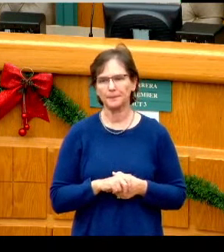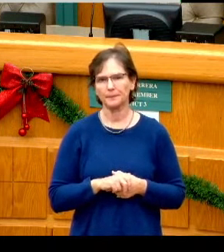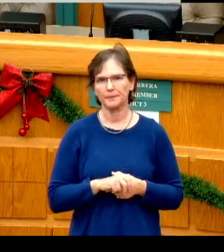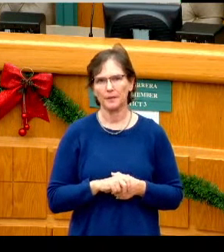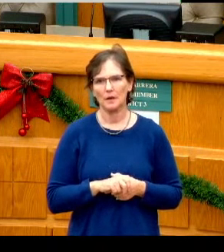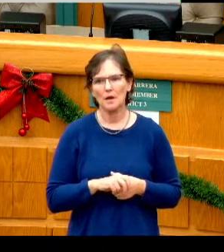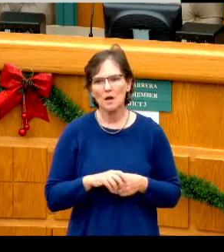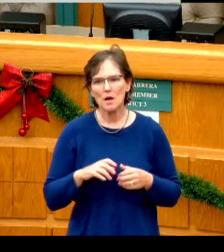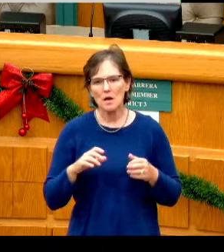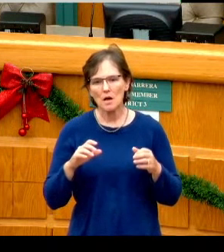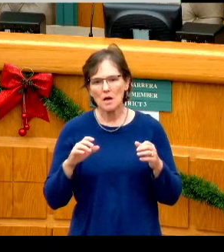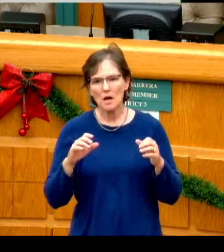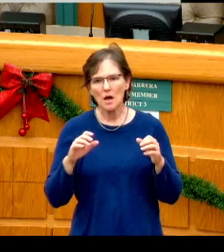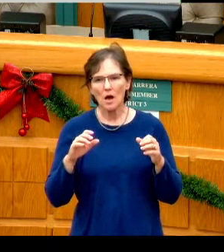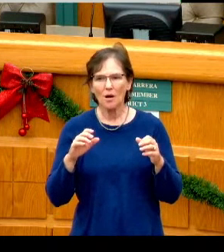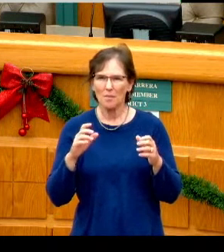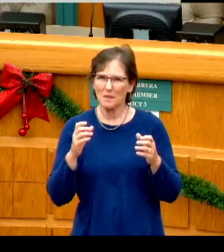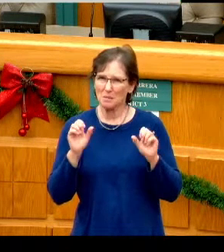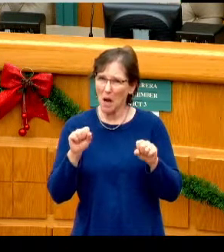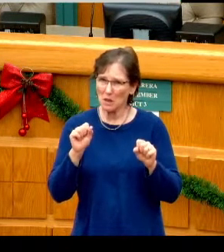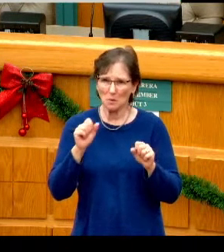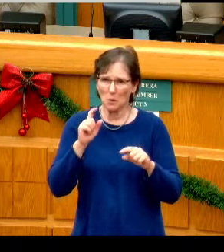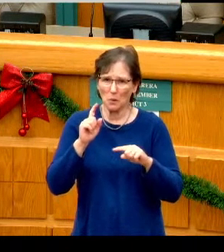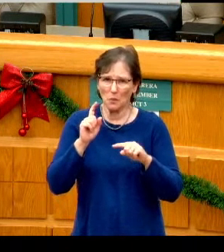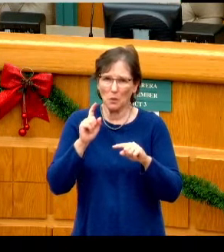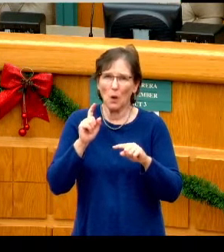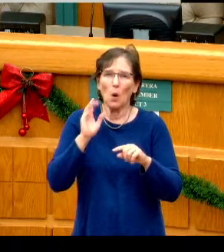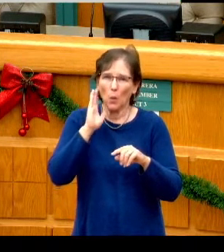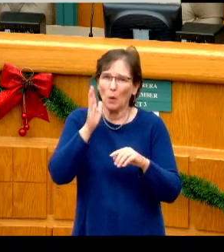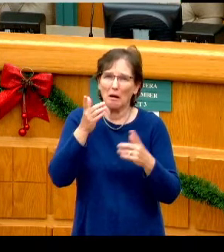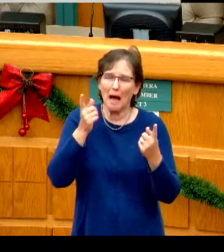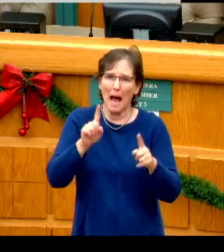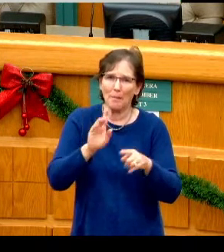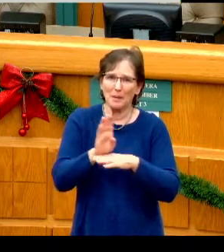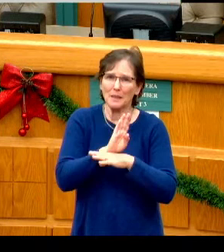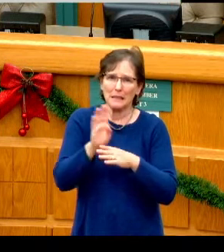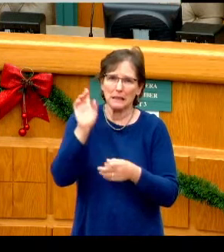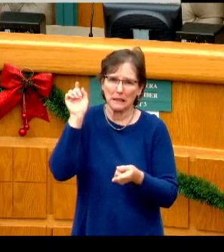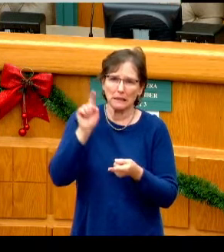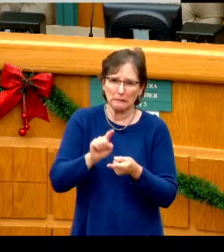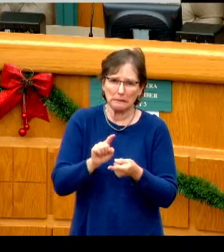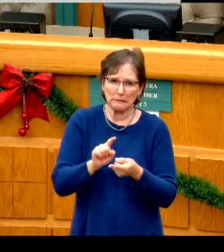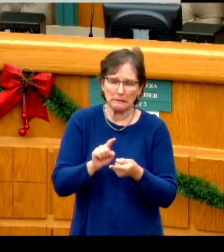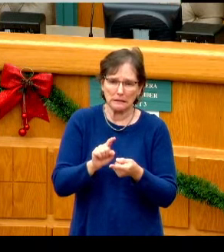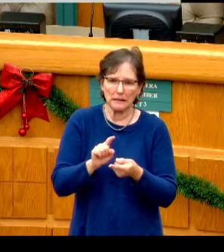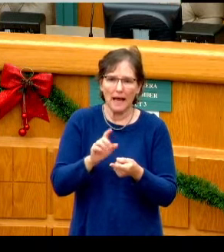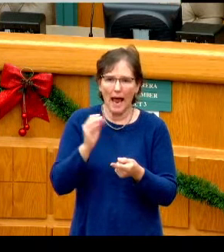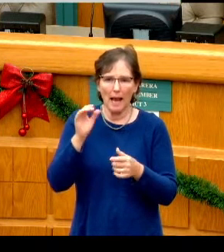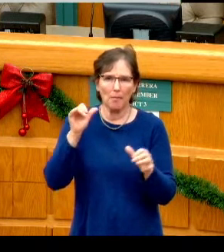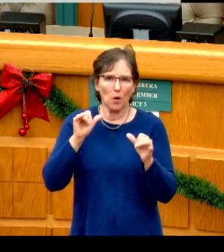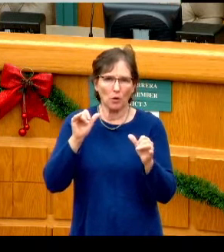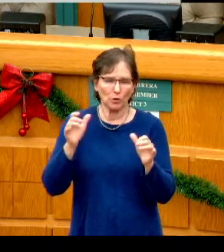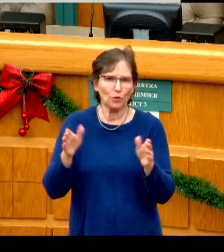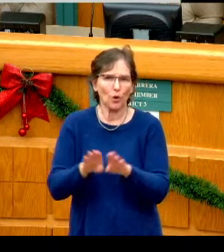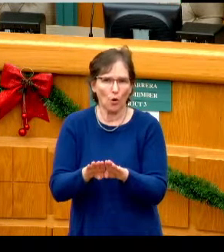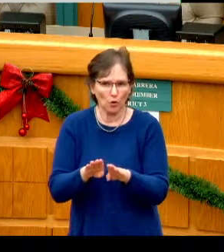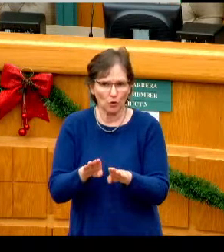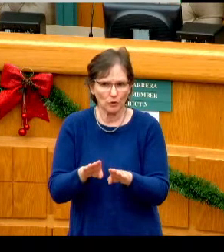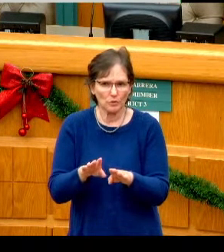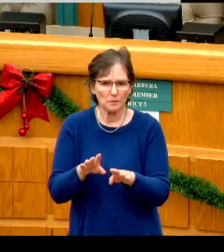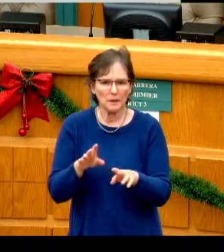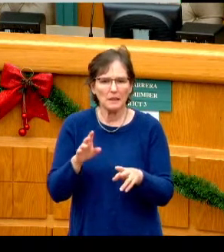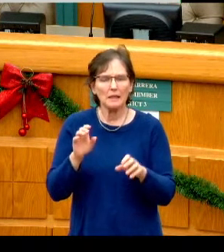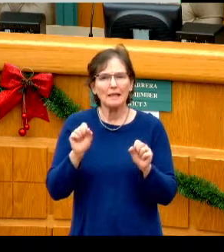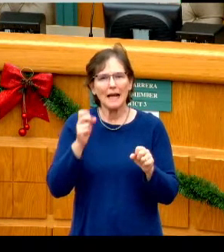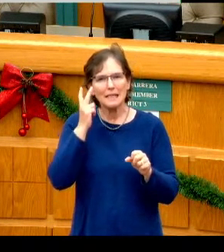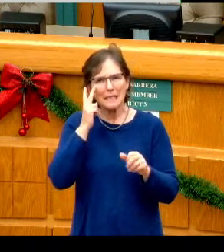indicate that we're not going to be able to avoid it. You can see, again, that pre-Thanksgiving lull that occurred there, and it kind of